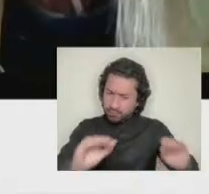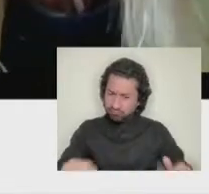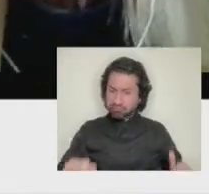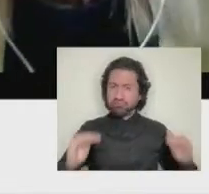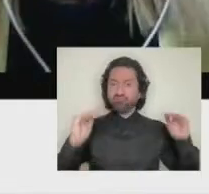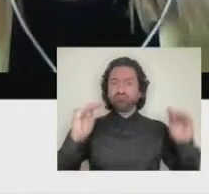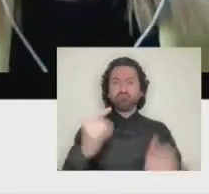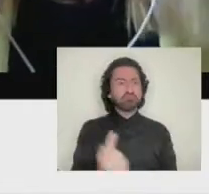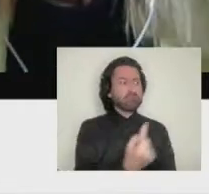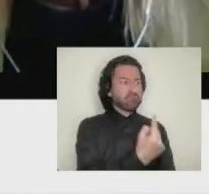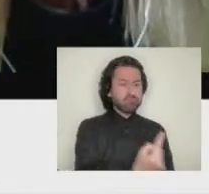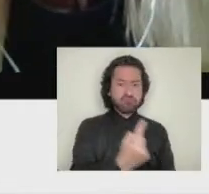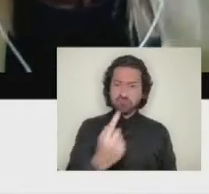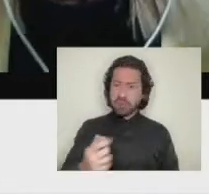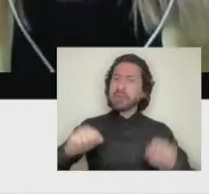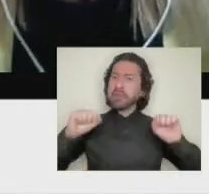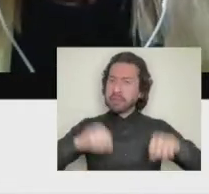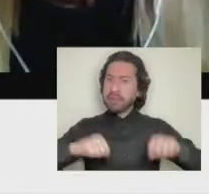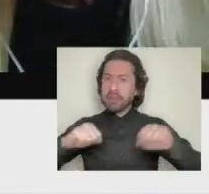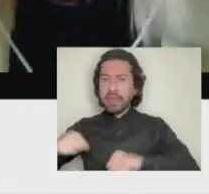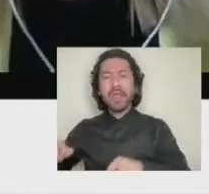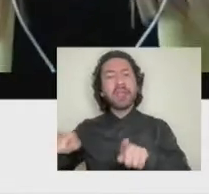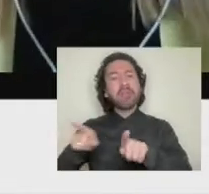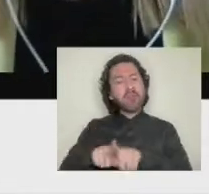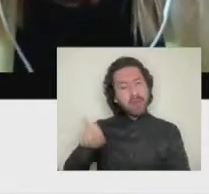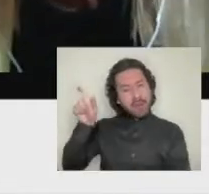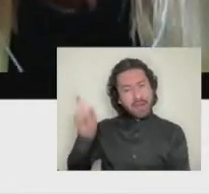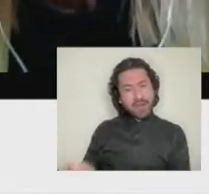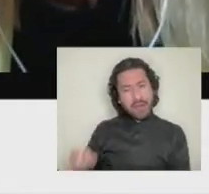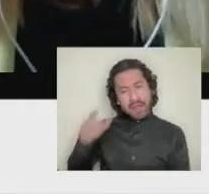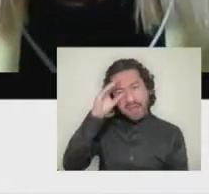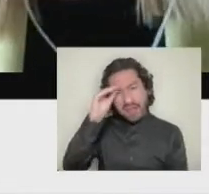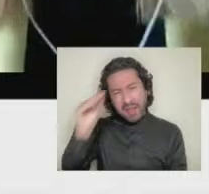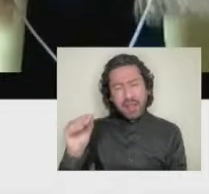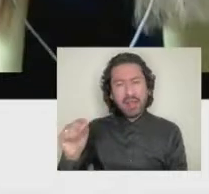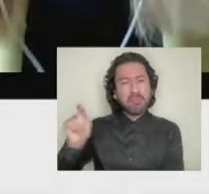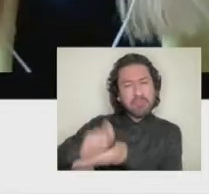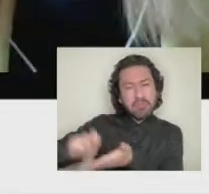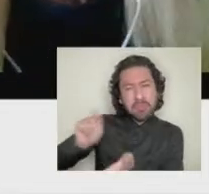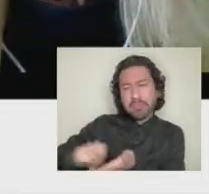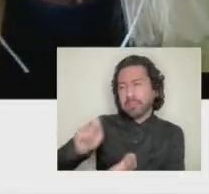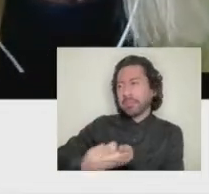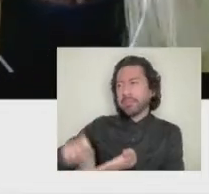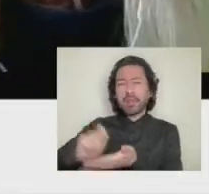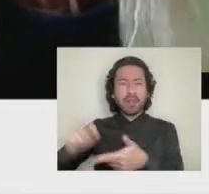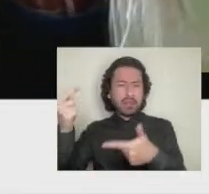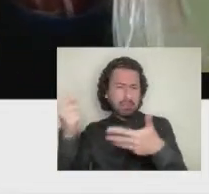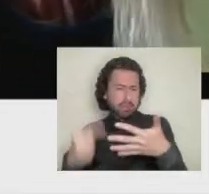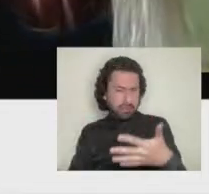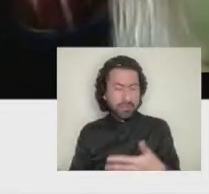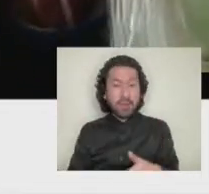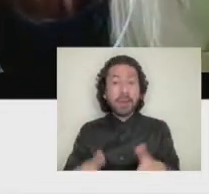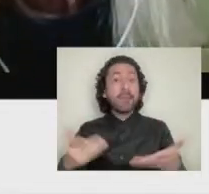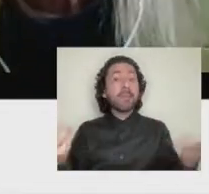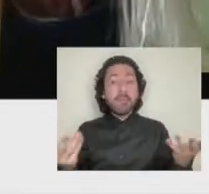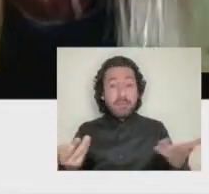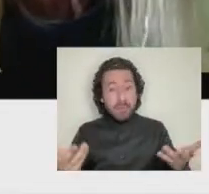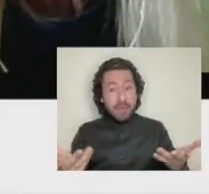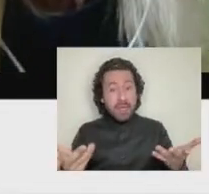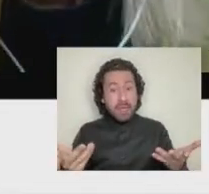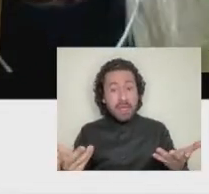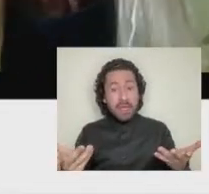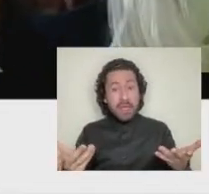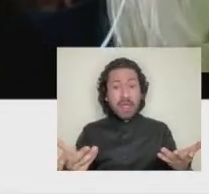for autonomy, as mentioned by Paulo Freire, Maria Montessori, and others,